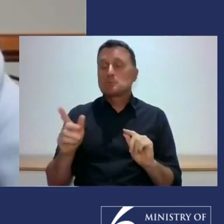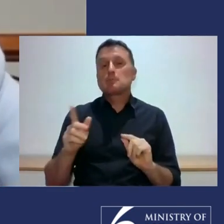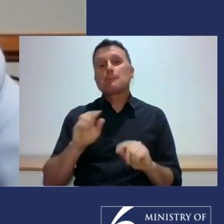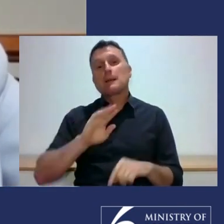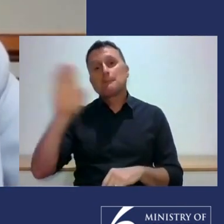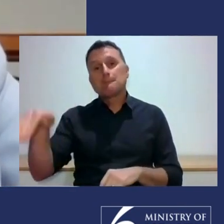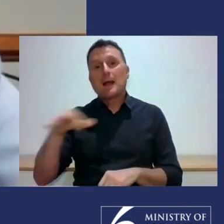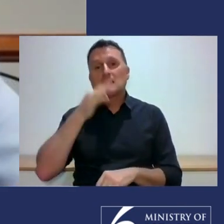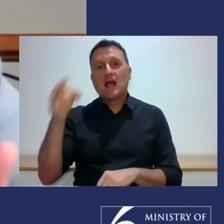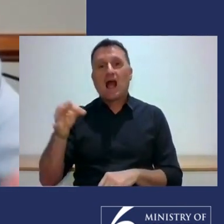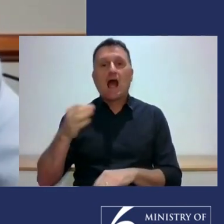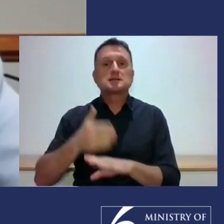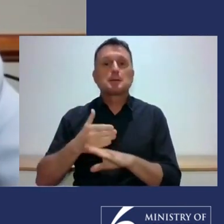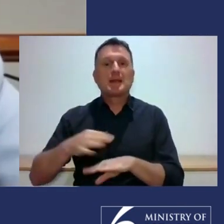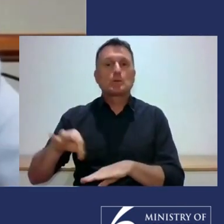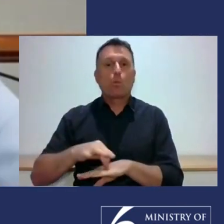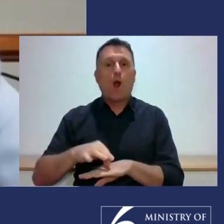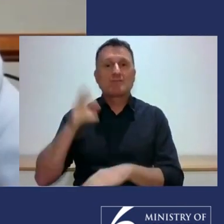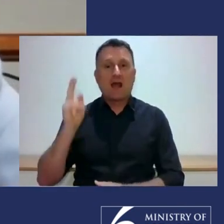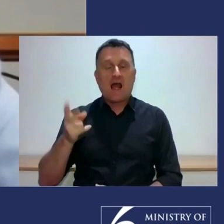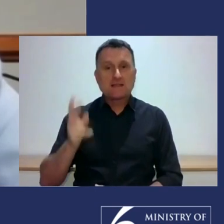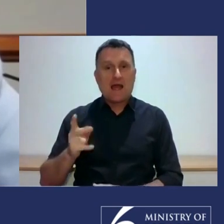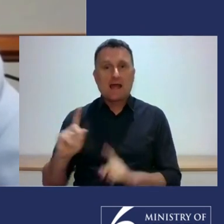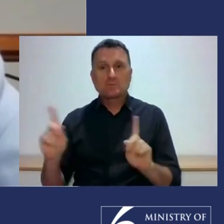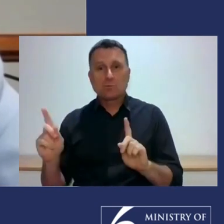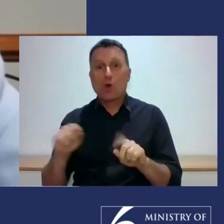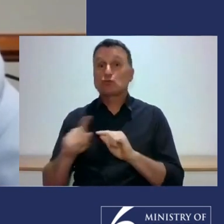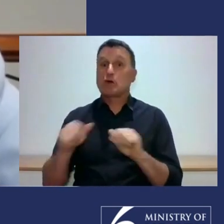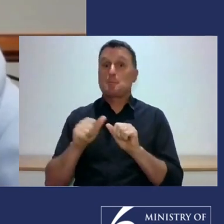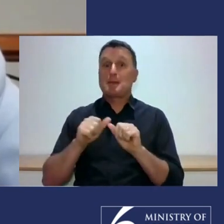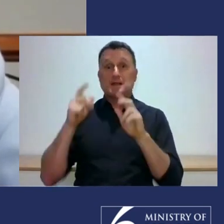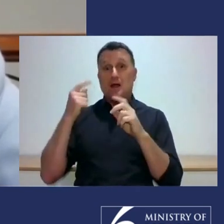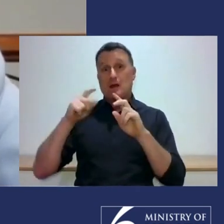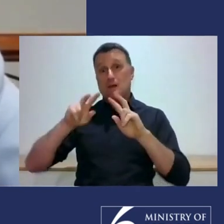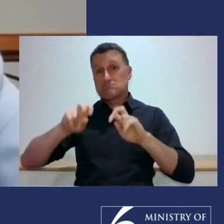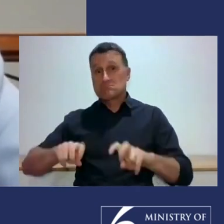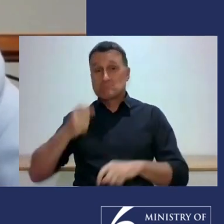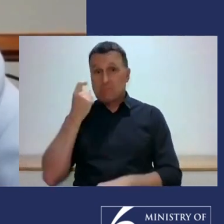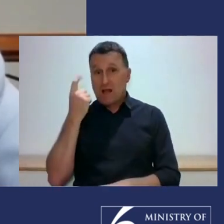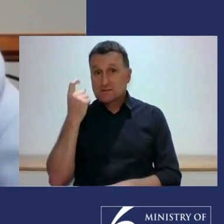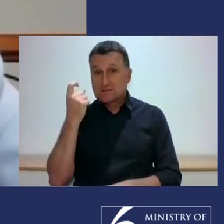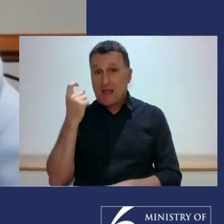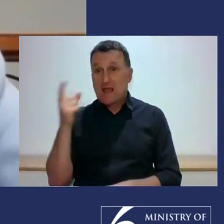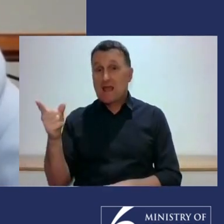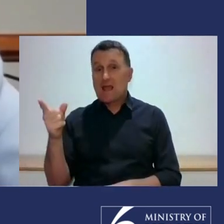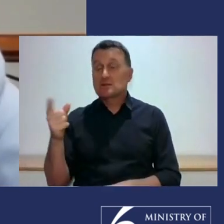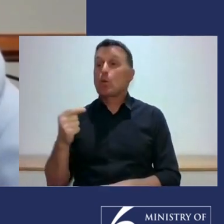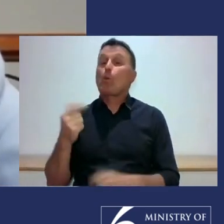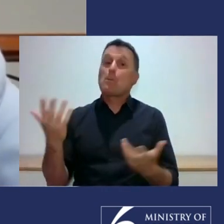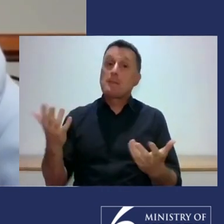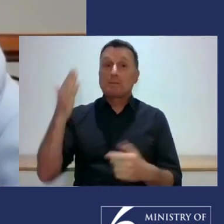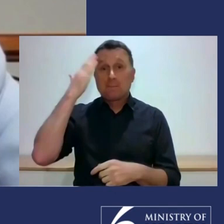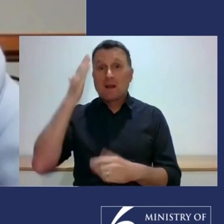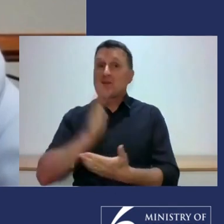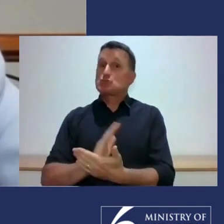Or, okay, tell me why that is, maybe just try and understand that a little bit. So, or go to another health practitioner. So she could go to a GP